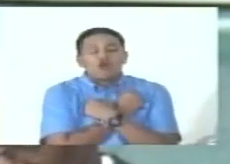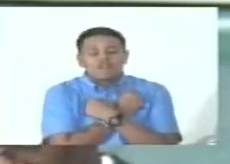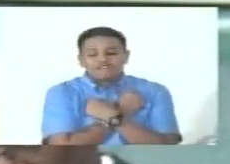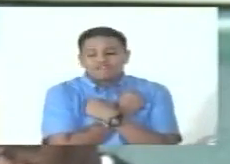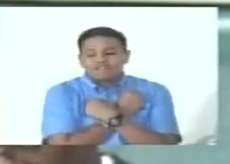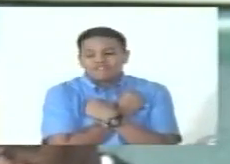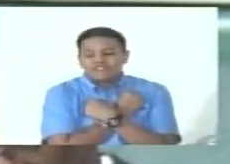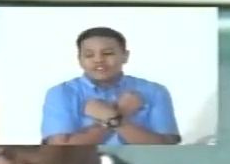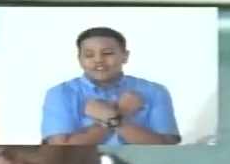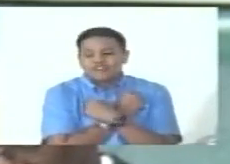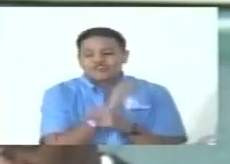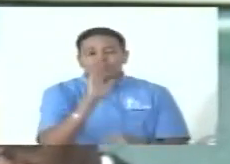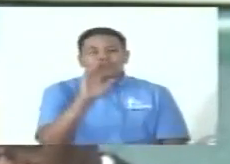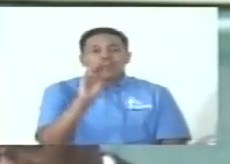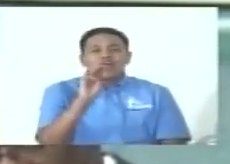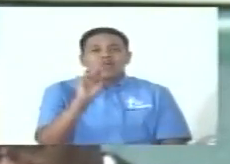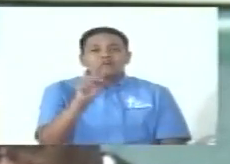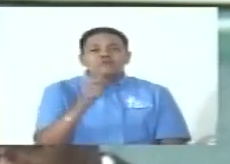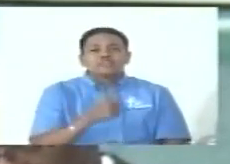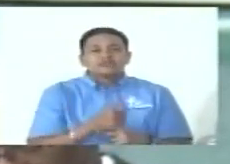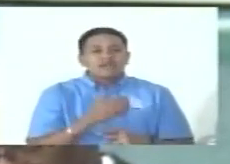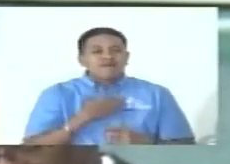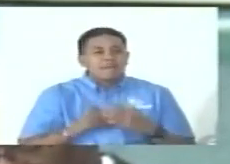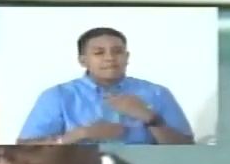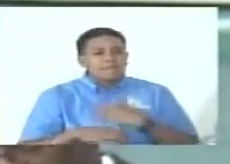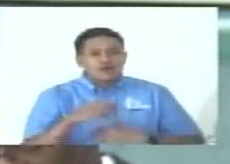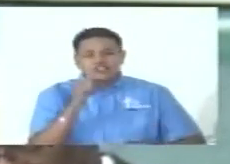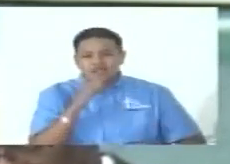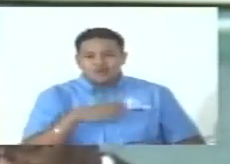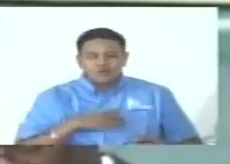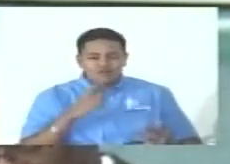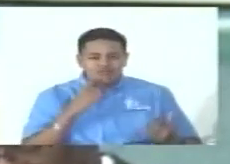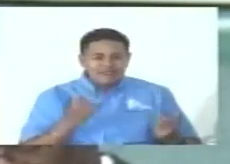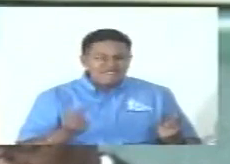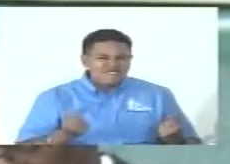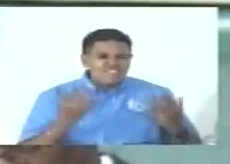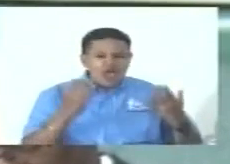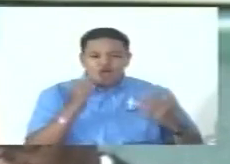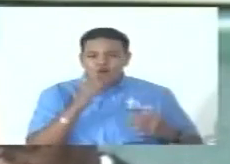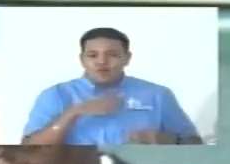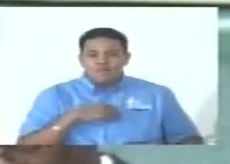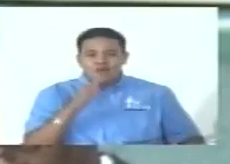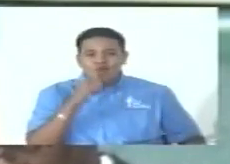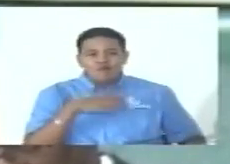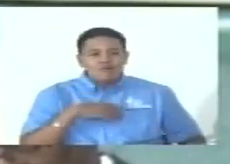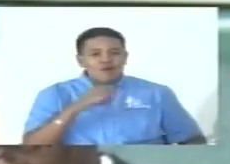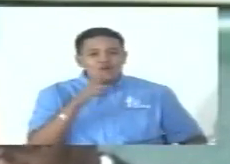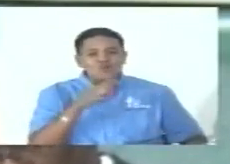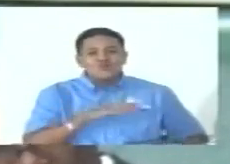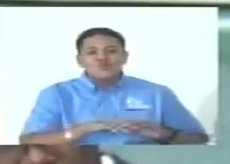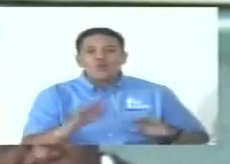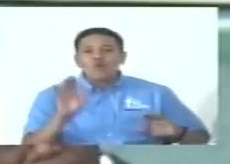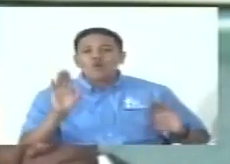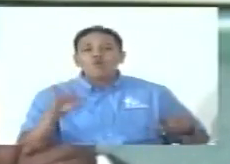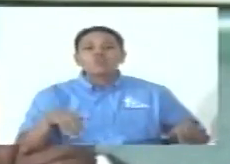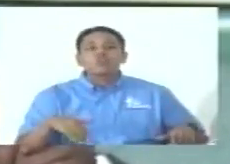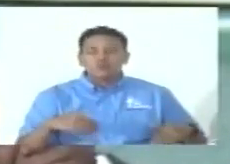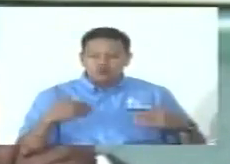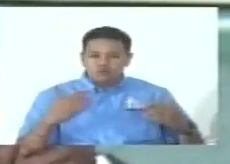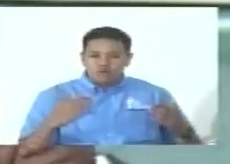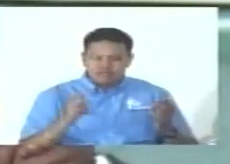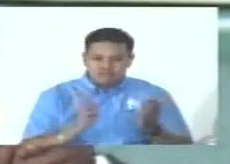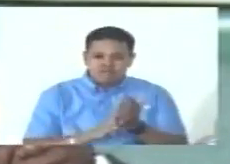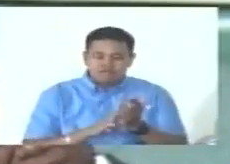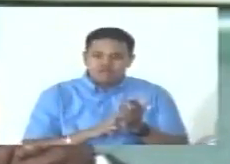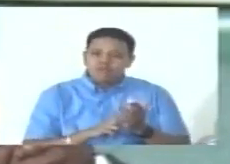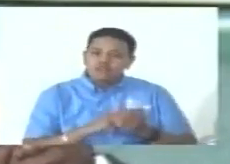Your MP was a passionate woman, a fire woman, a woman who don't back. Protect her